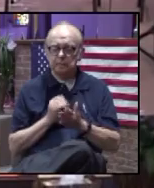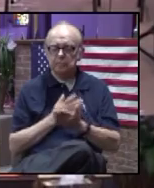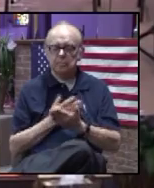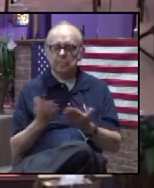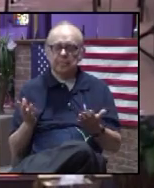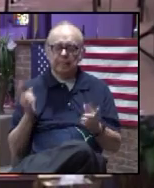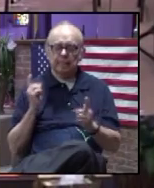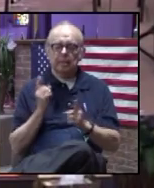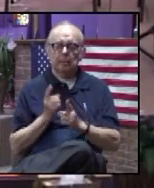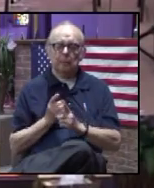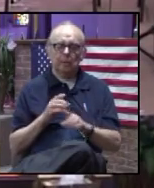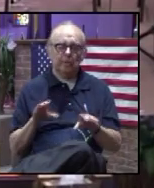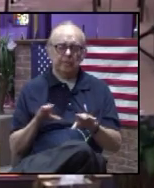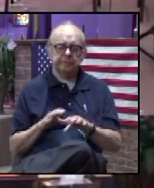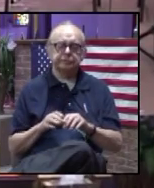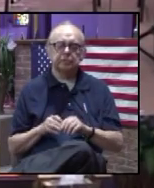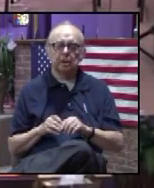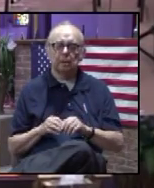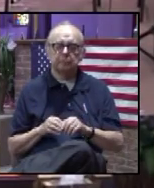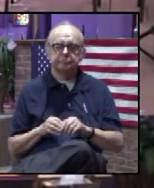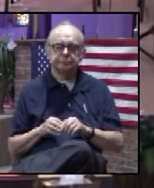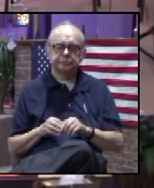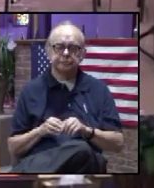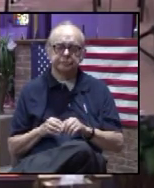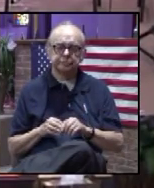was properly done.